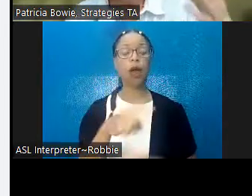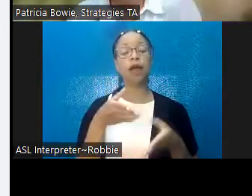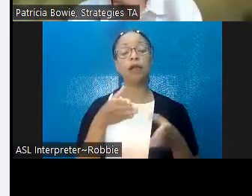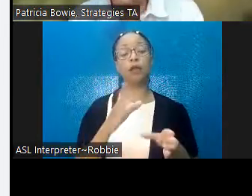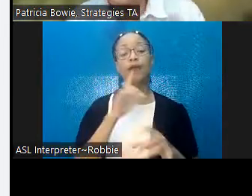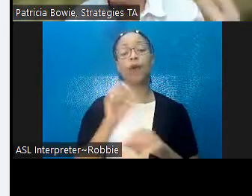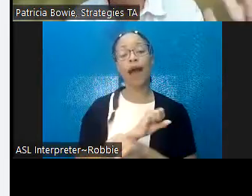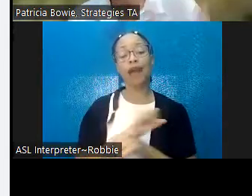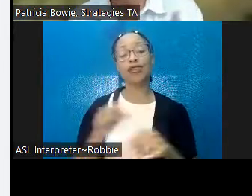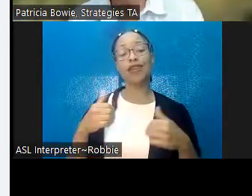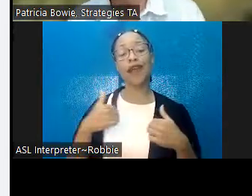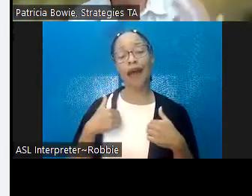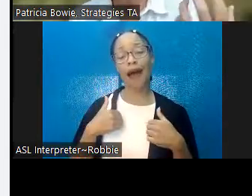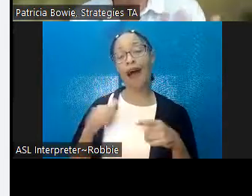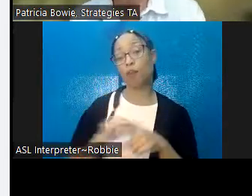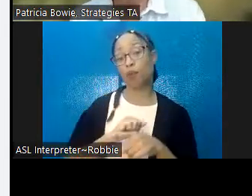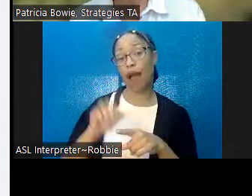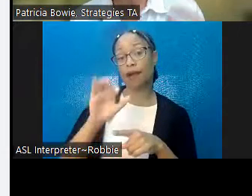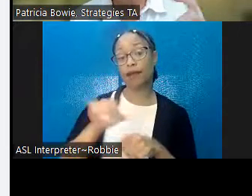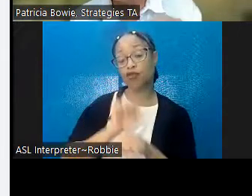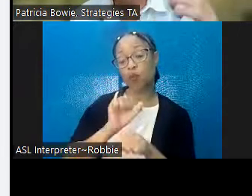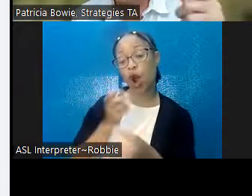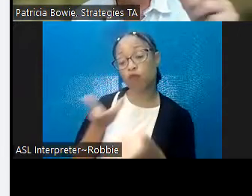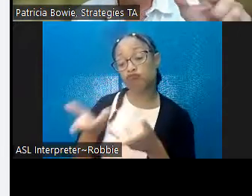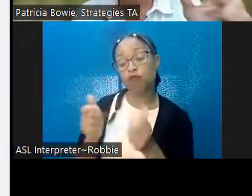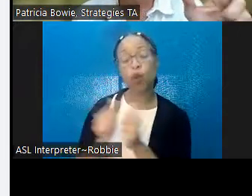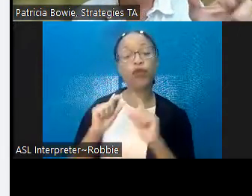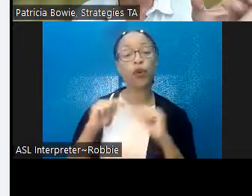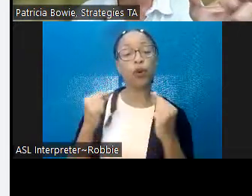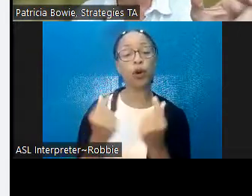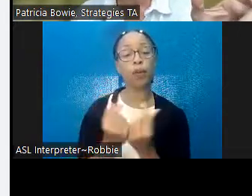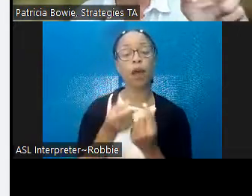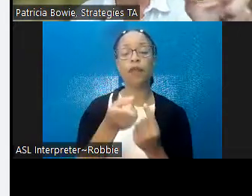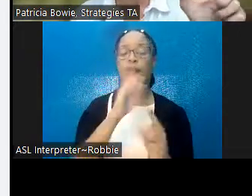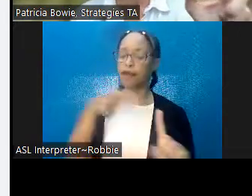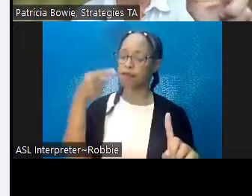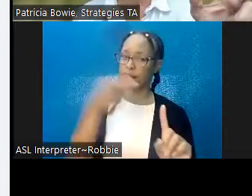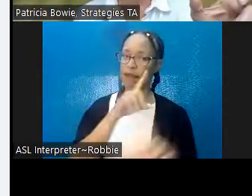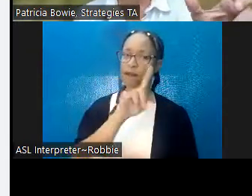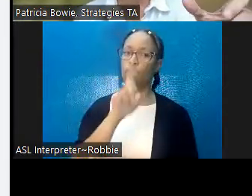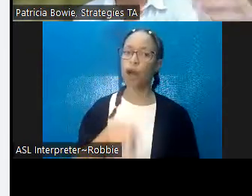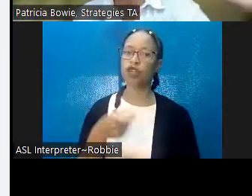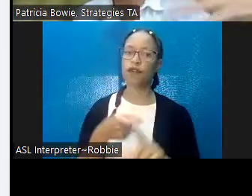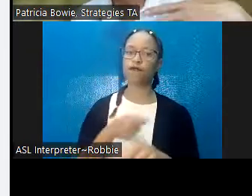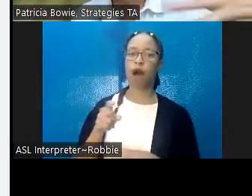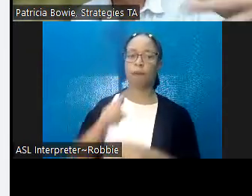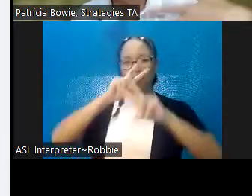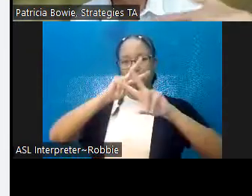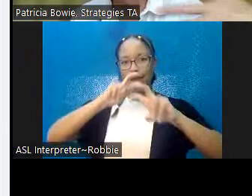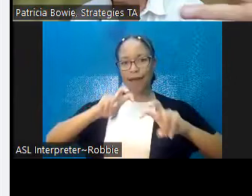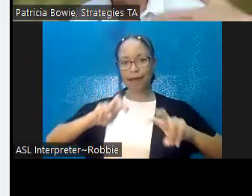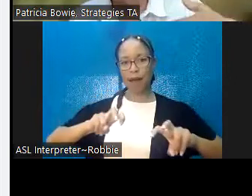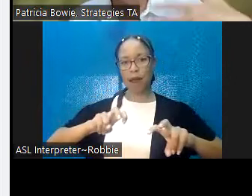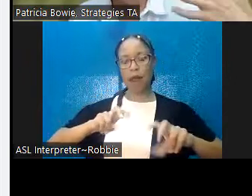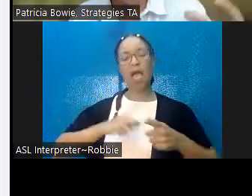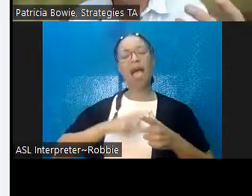actually have an exercise that you work with your group. This is a specific question from the assessment. And then ask people